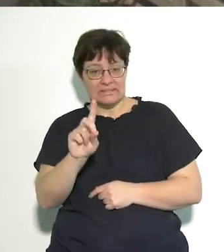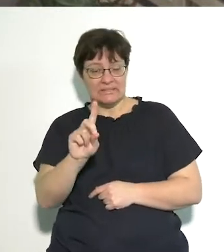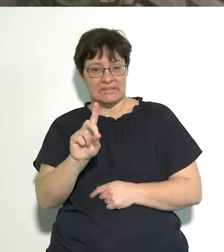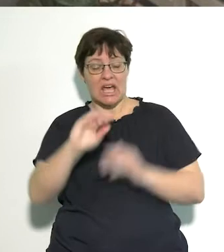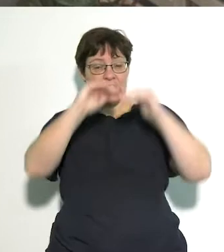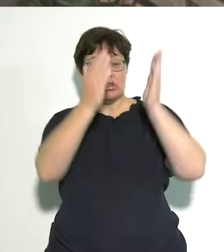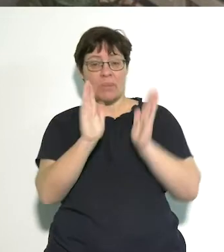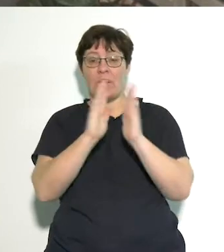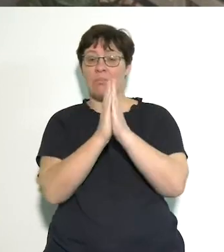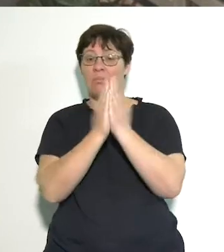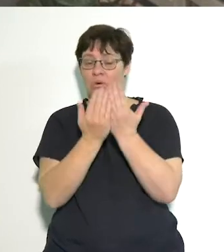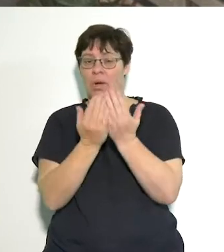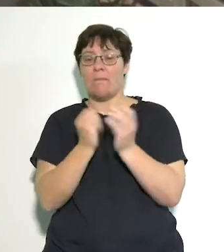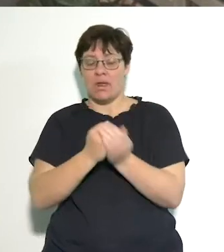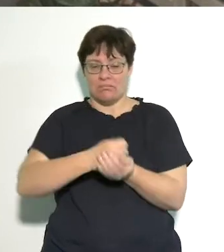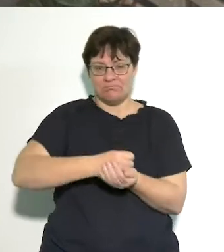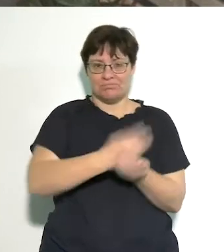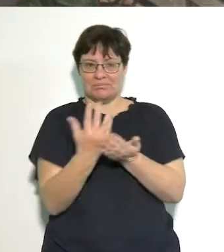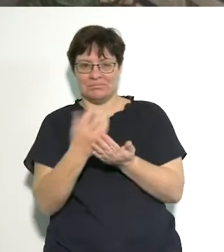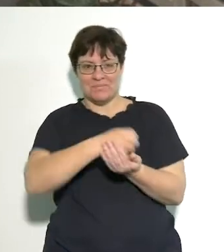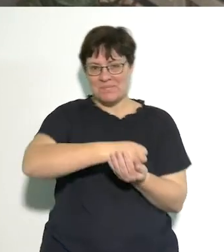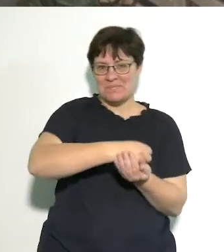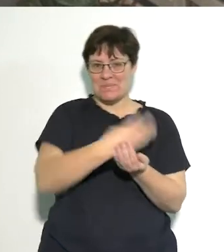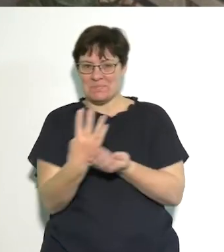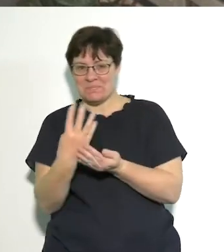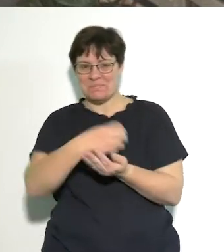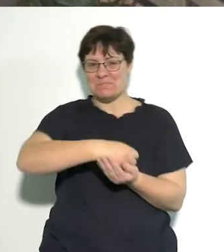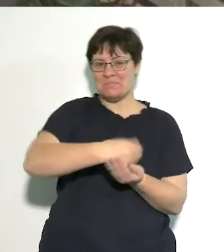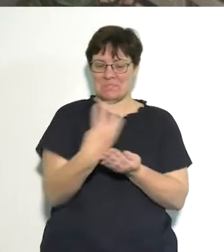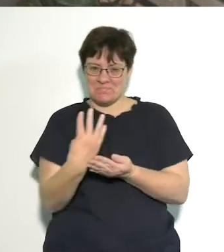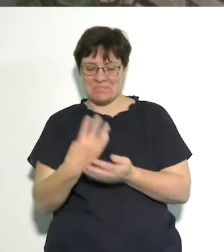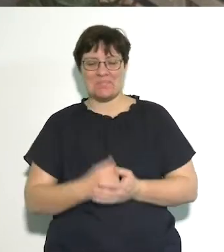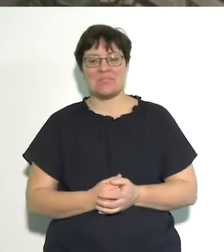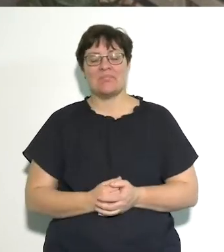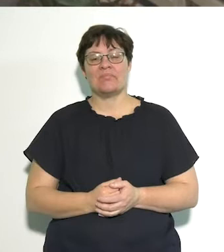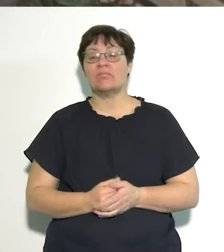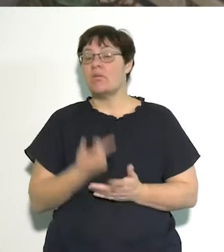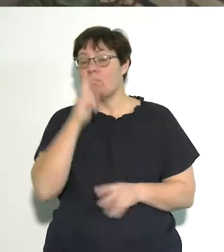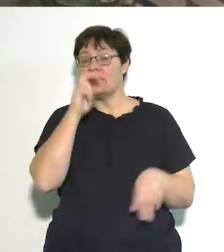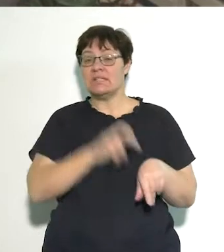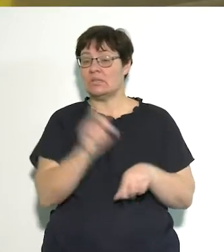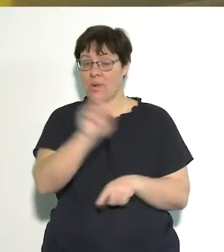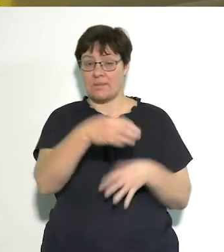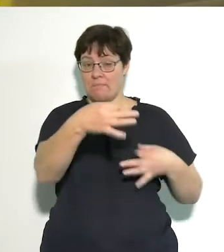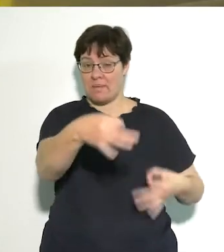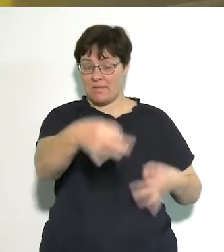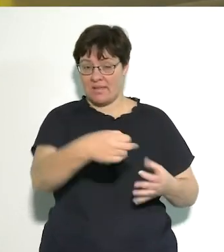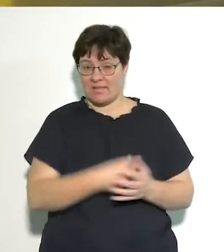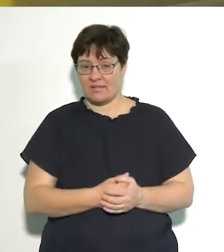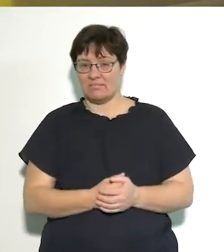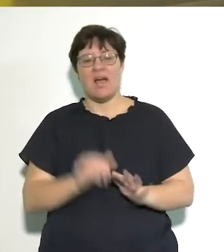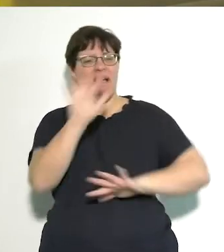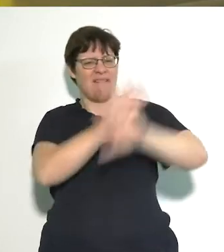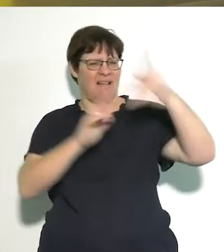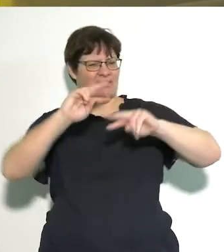shape book, and it's going to be a pop-out book. So our shapes are going to be popping out. So what you're going to need is some paper.